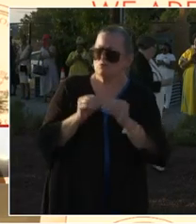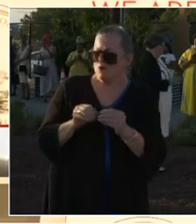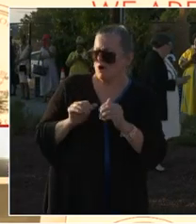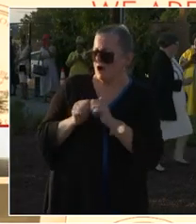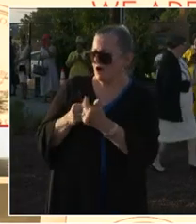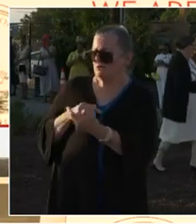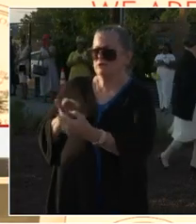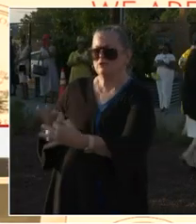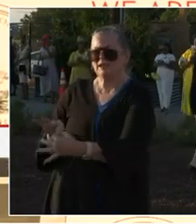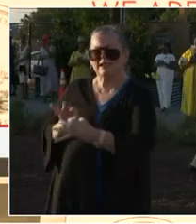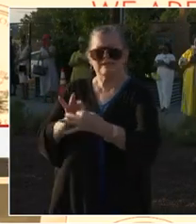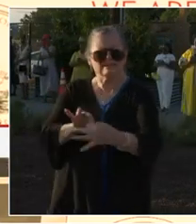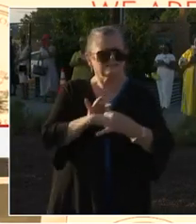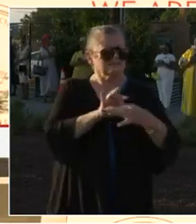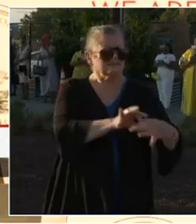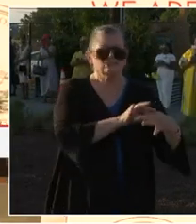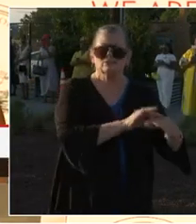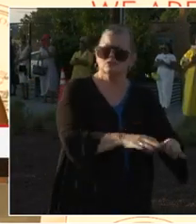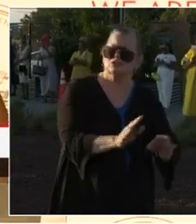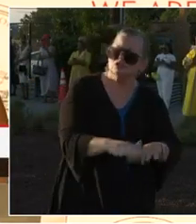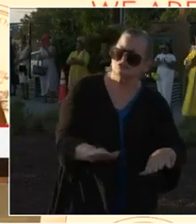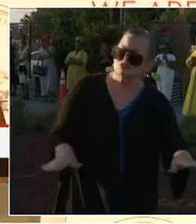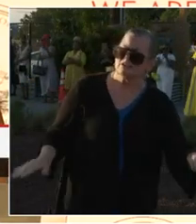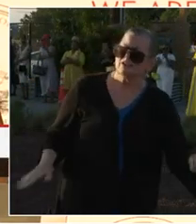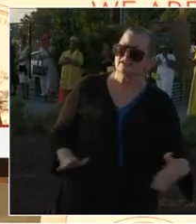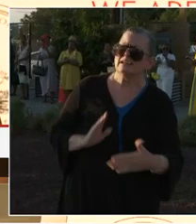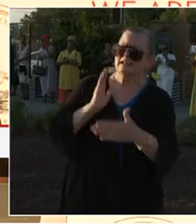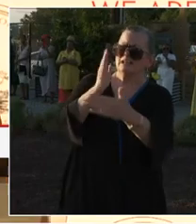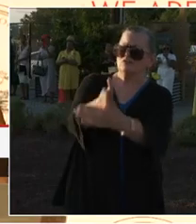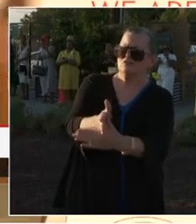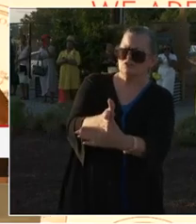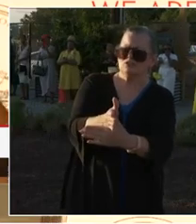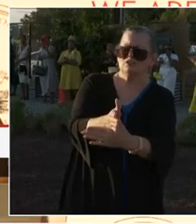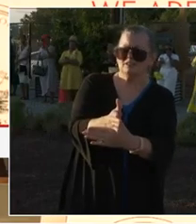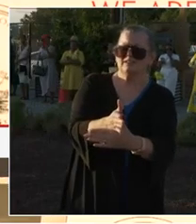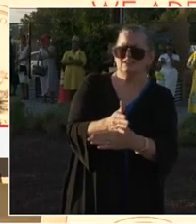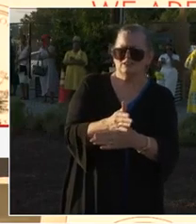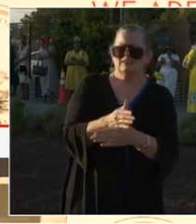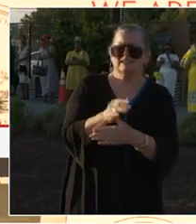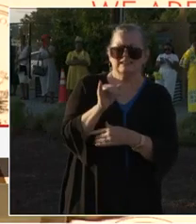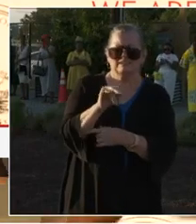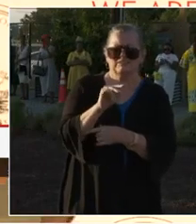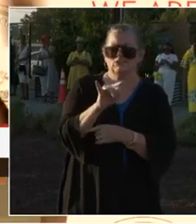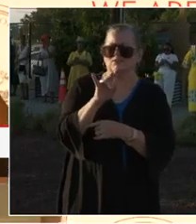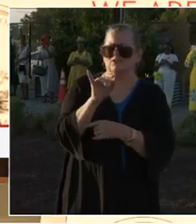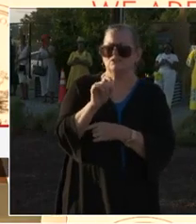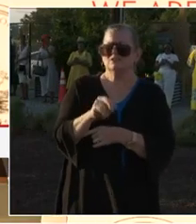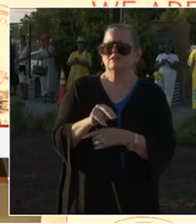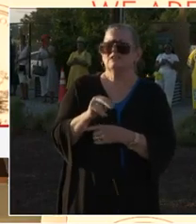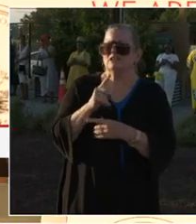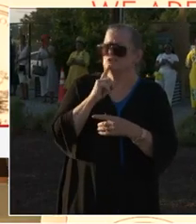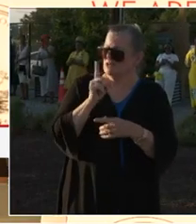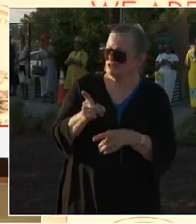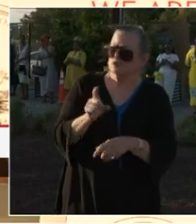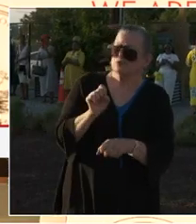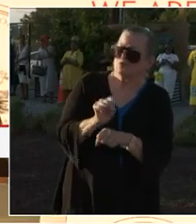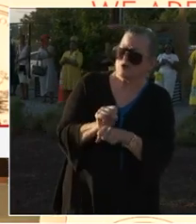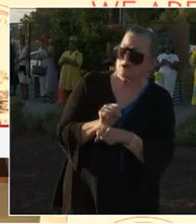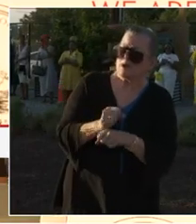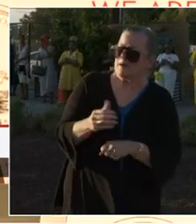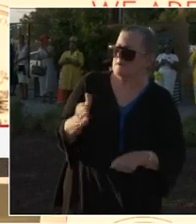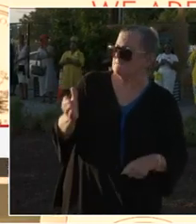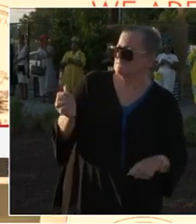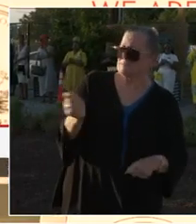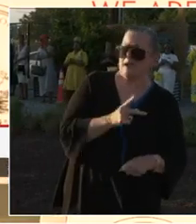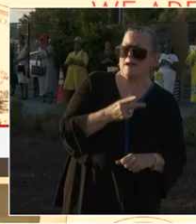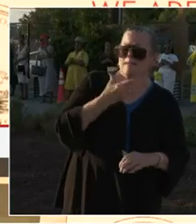the interventions that we know work to get them back, better than back, to where they